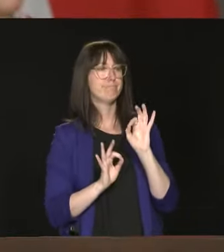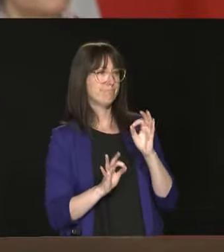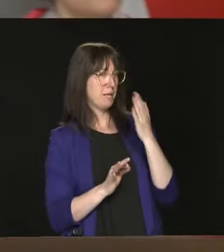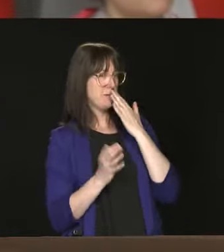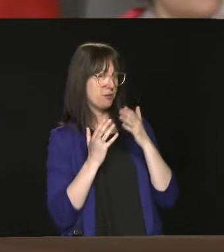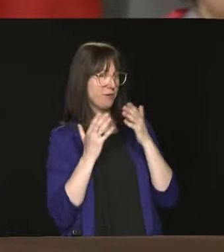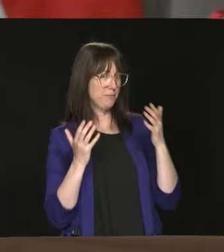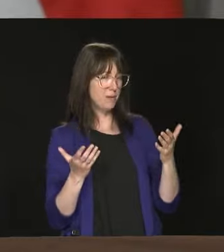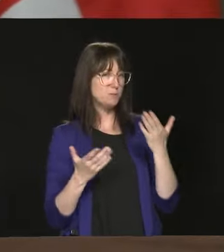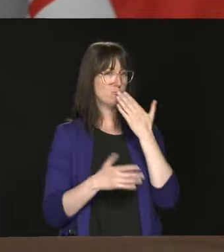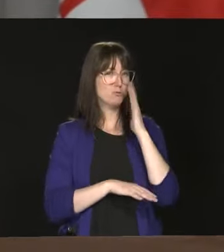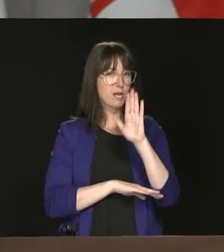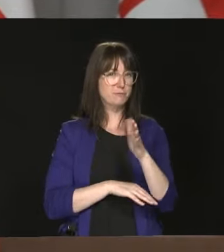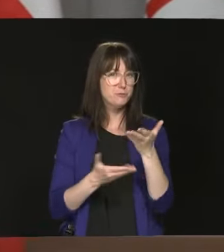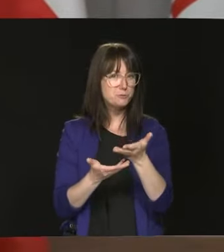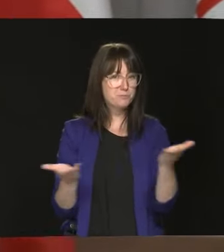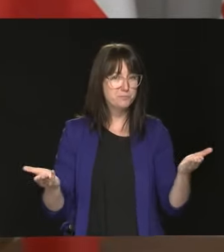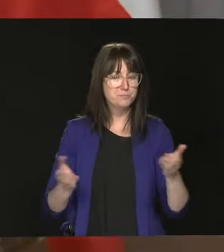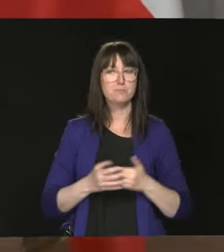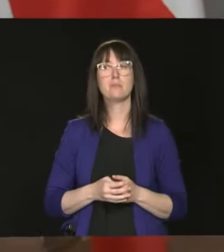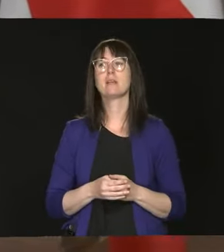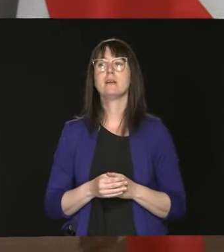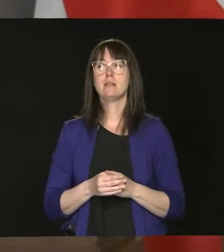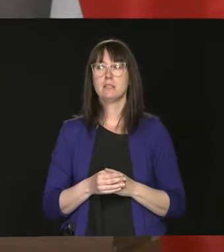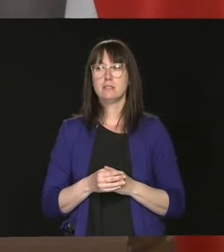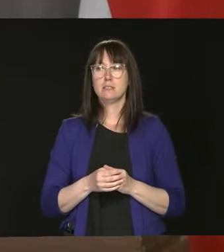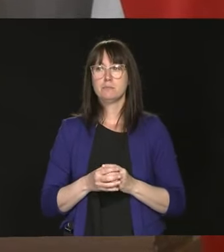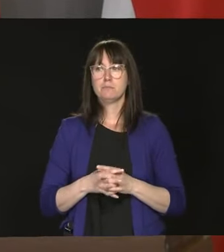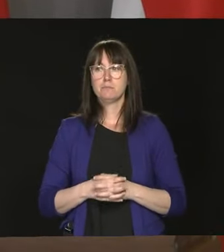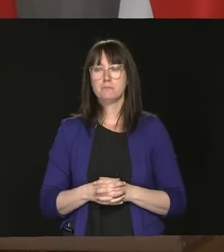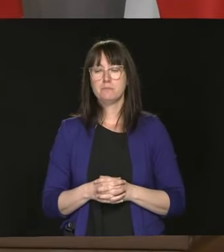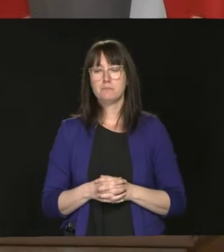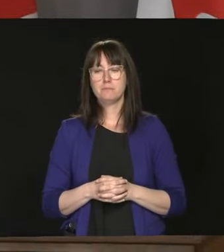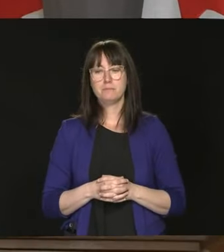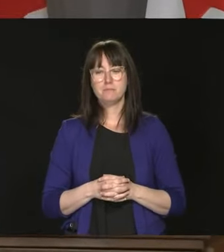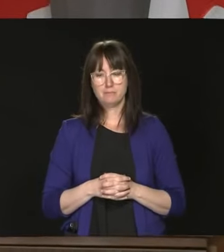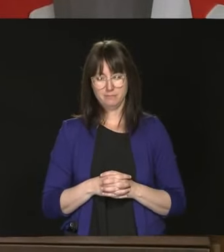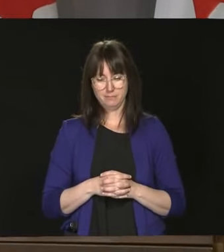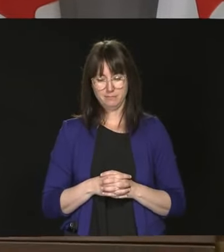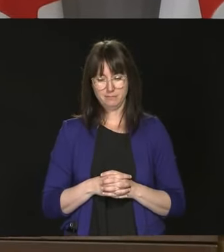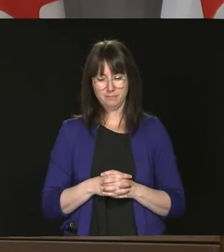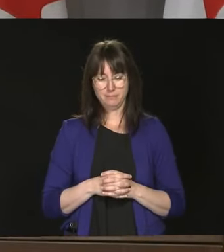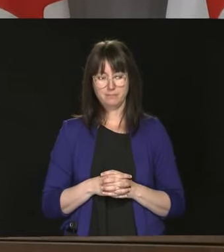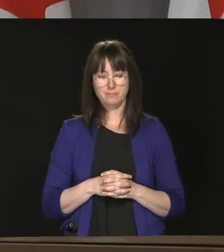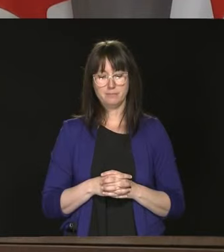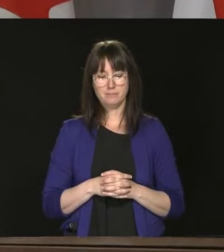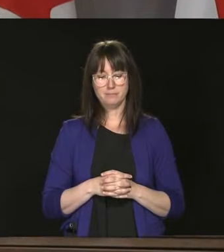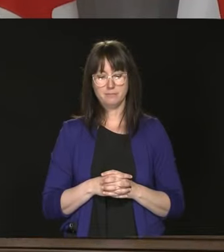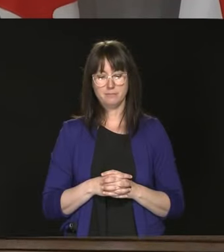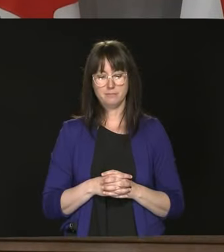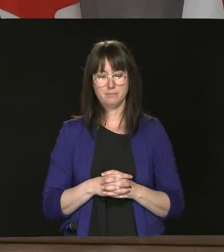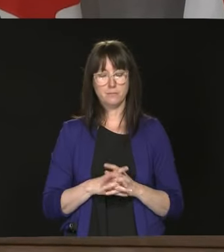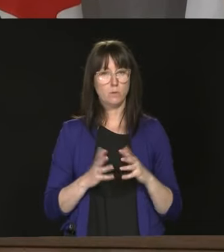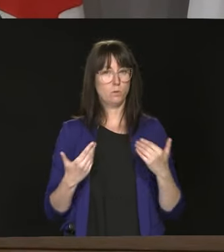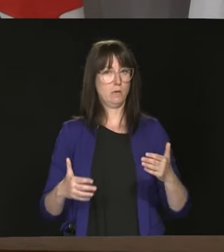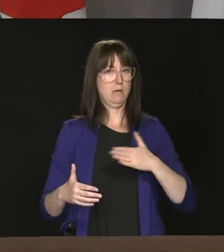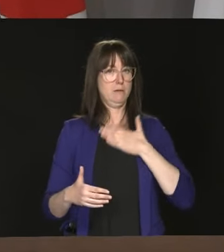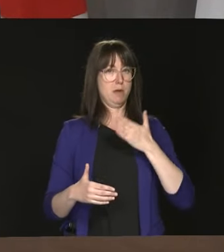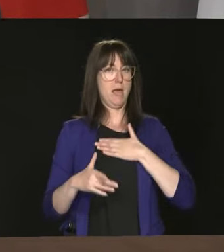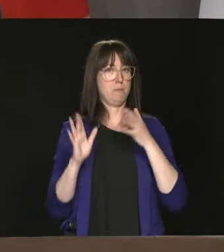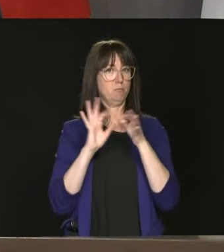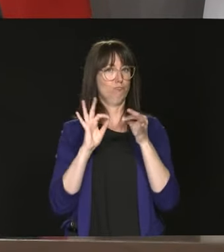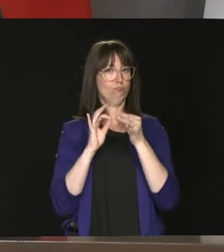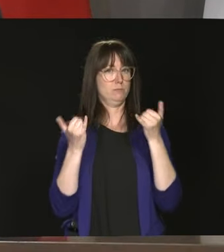everyone. Je suis heureux d'être ici aujourd'hui pour faire une mise à jour I'm happy to be here sur la today to update you mobilisation on du our